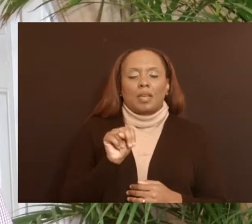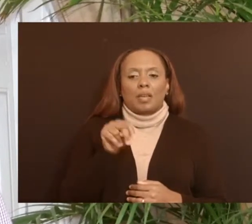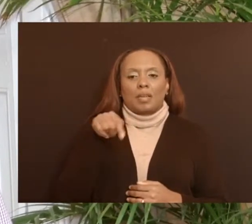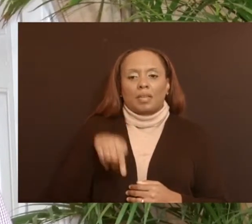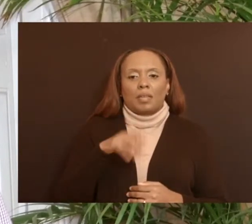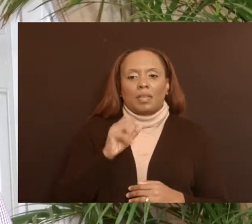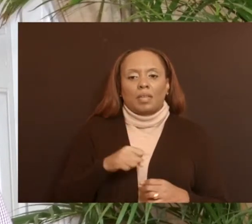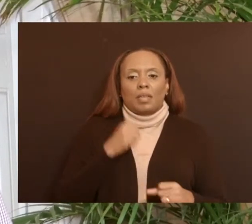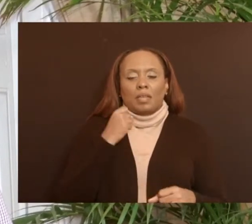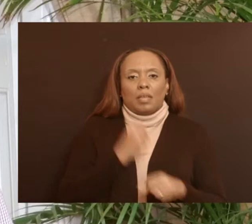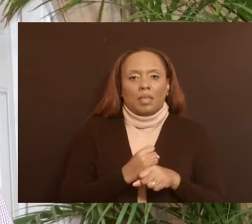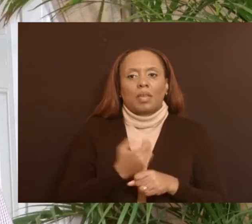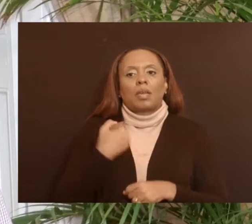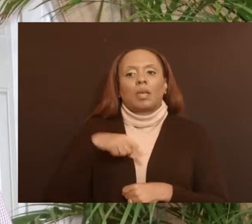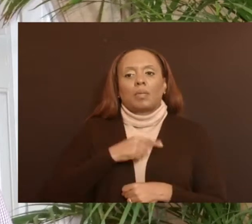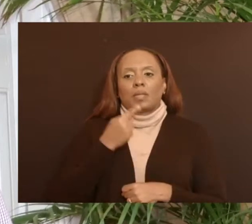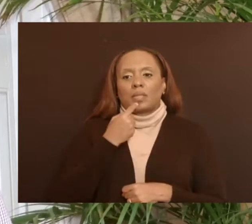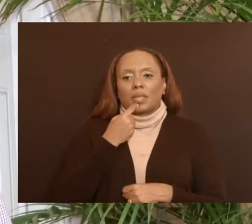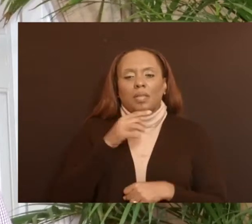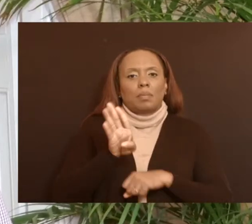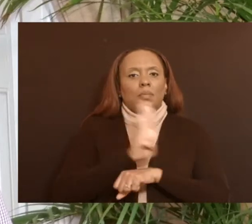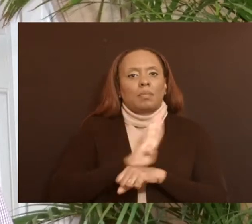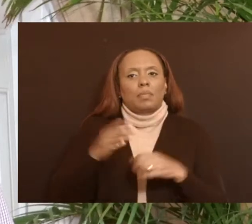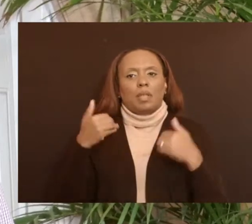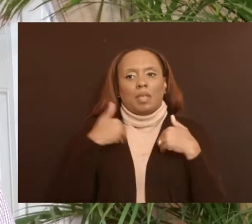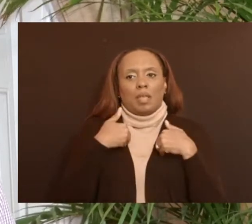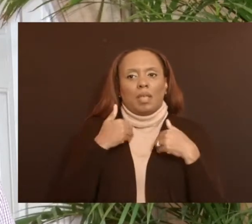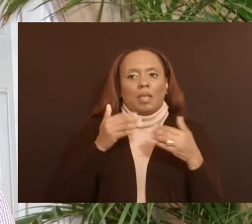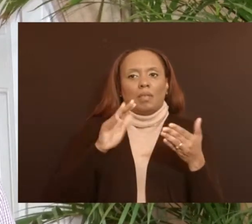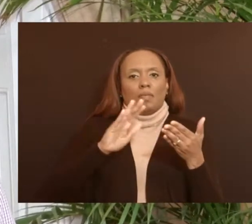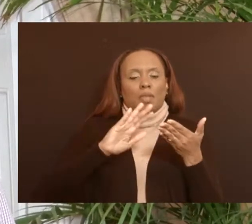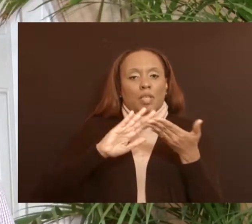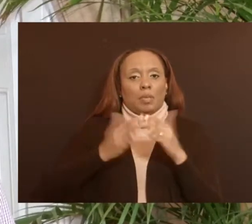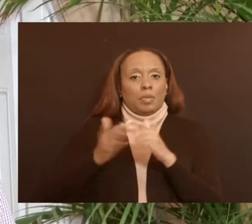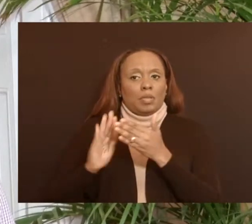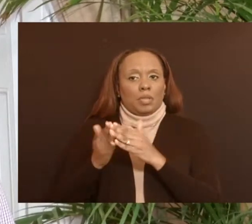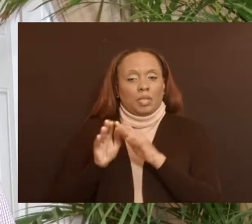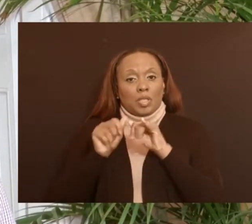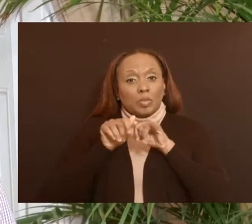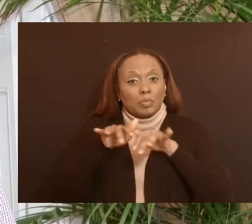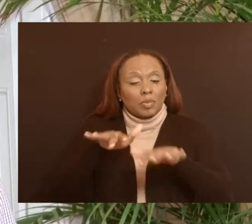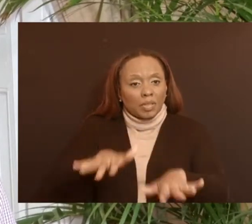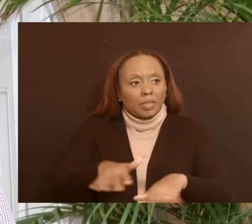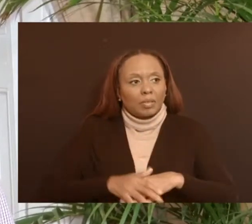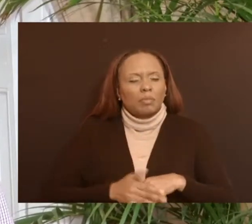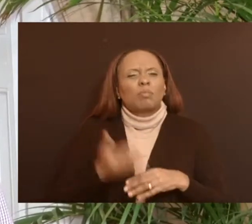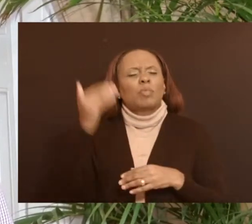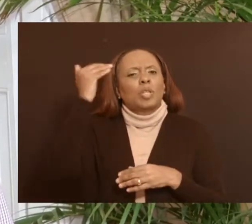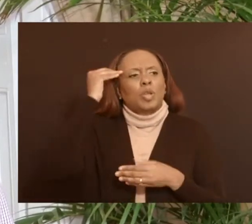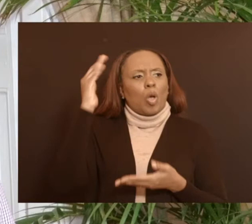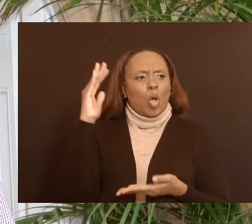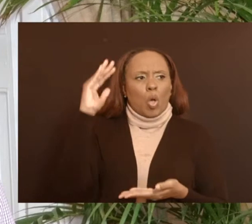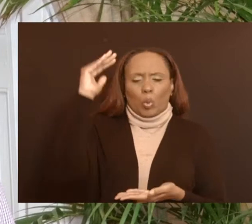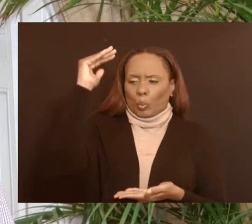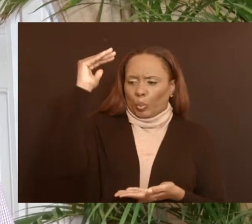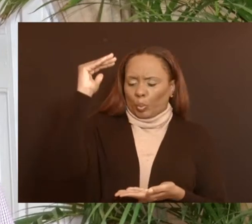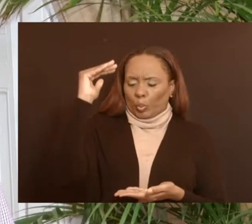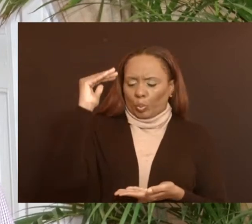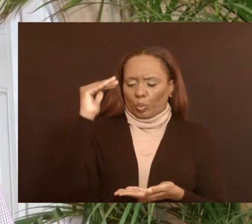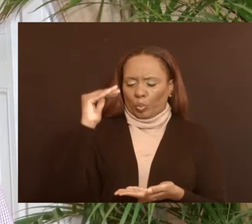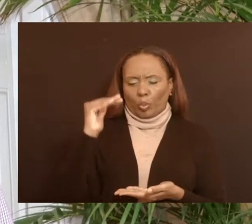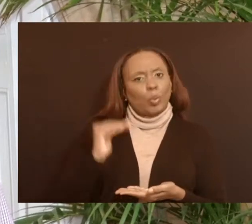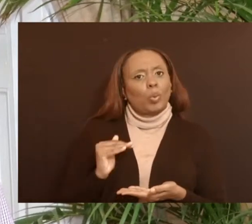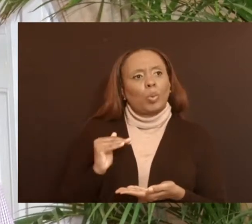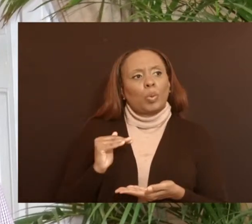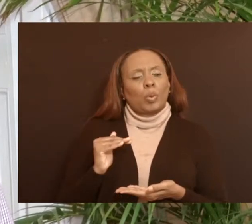that we had community spread in Barbados. And although the levels have come down significantly, we